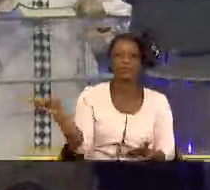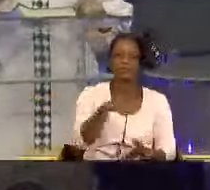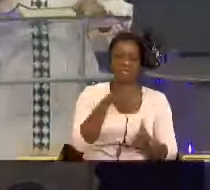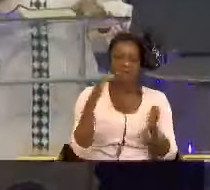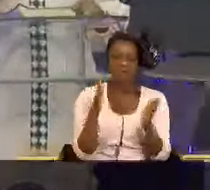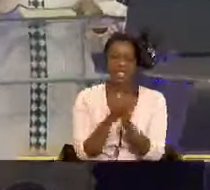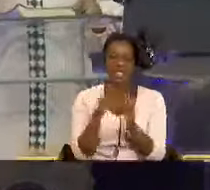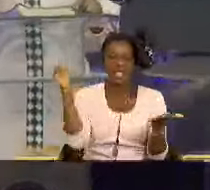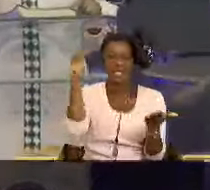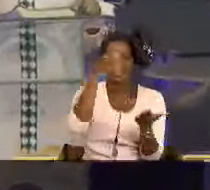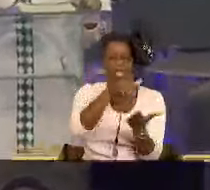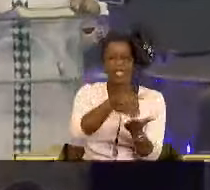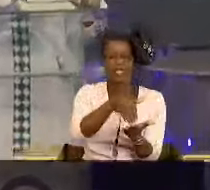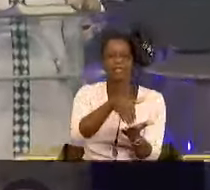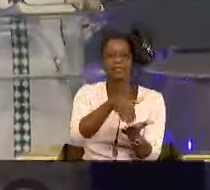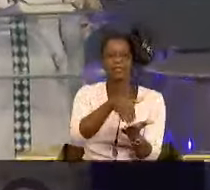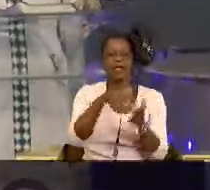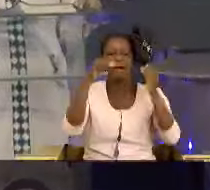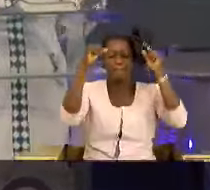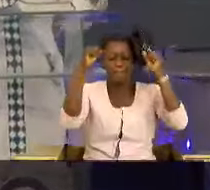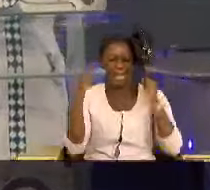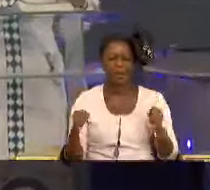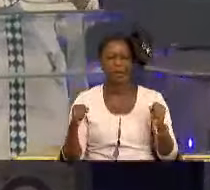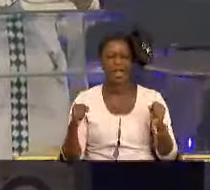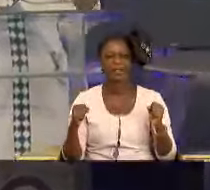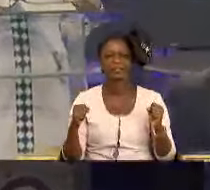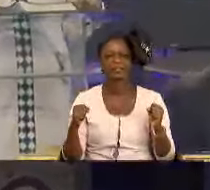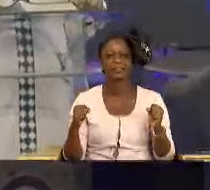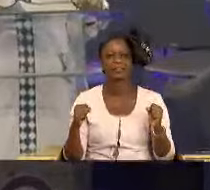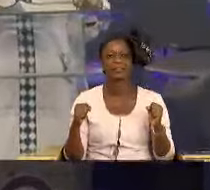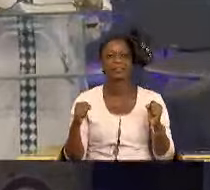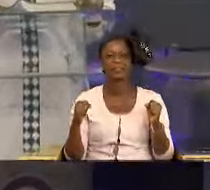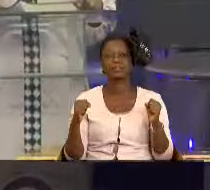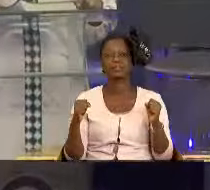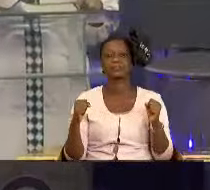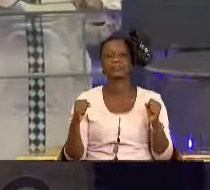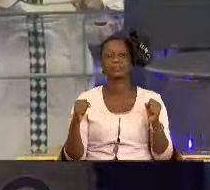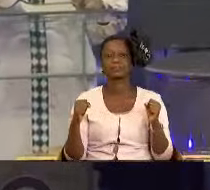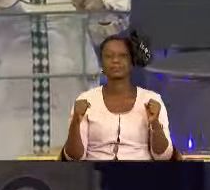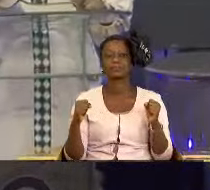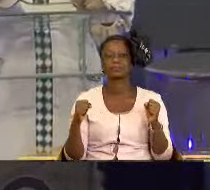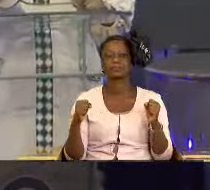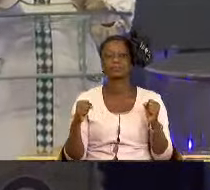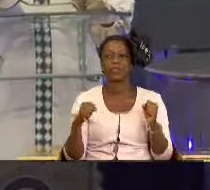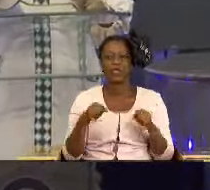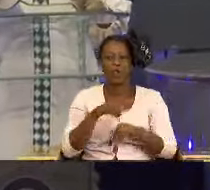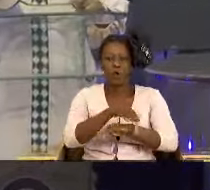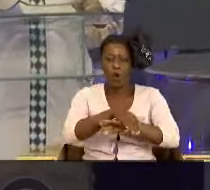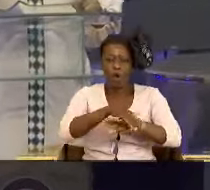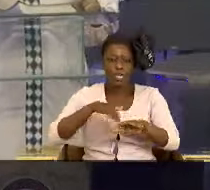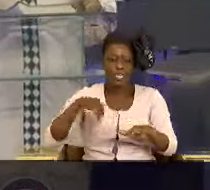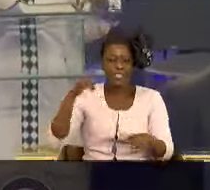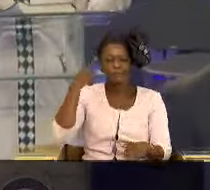again say poers calling for